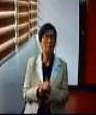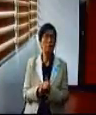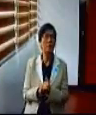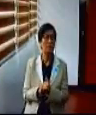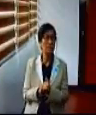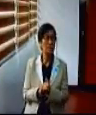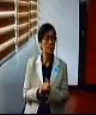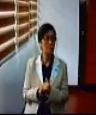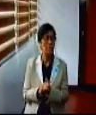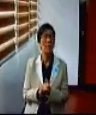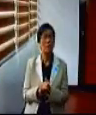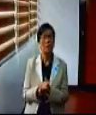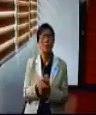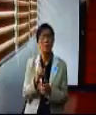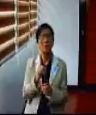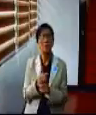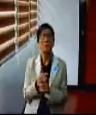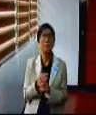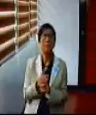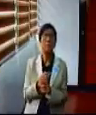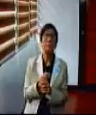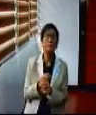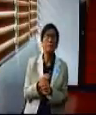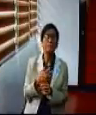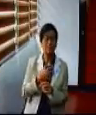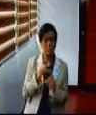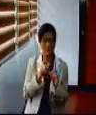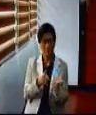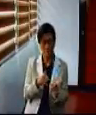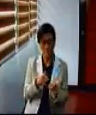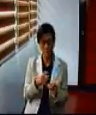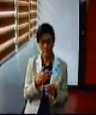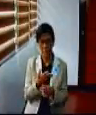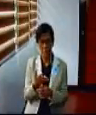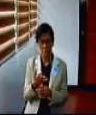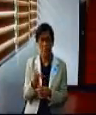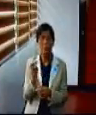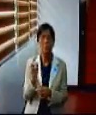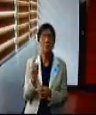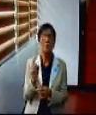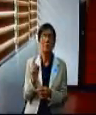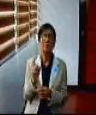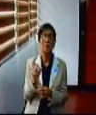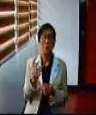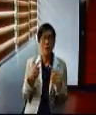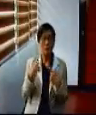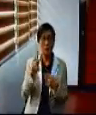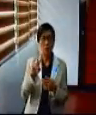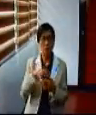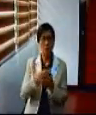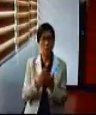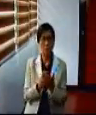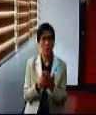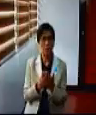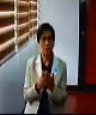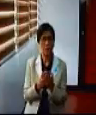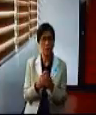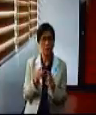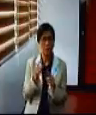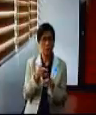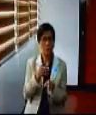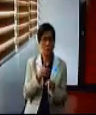right, Mr. Ado. Yeah. Okay. My answer to you was that there are two parts to the due